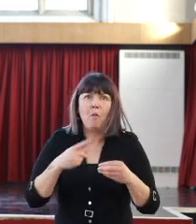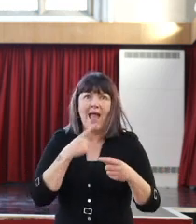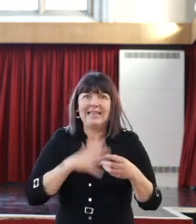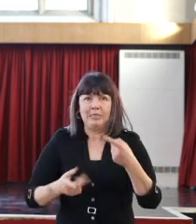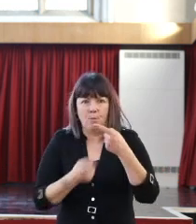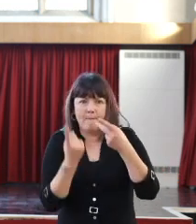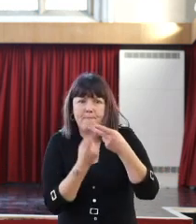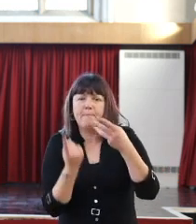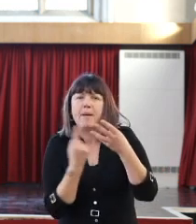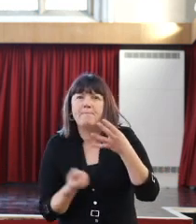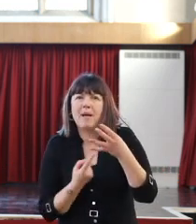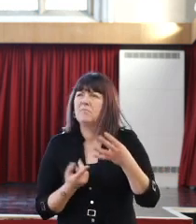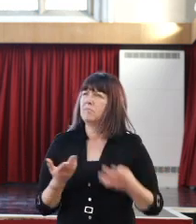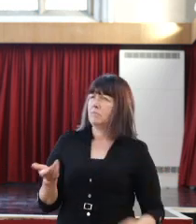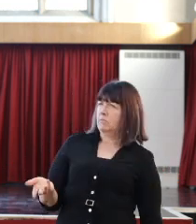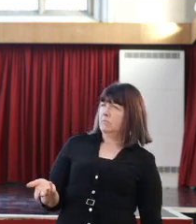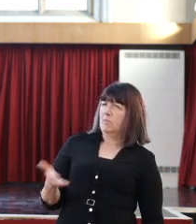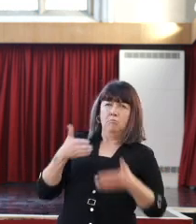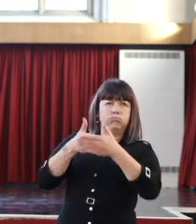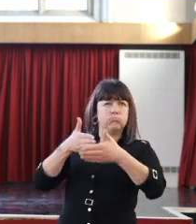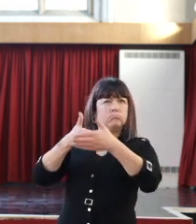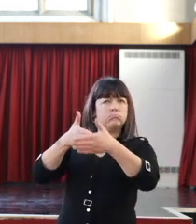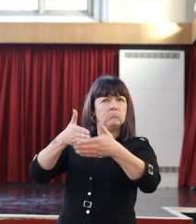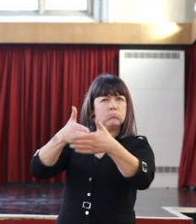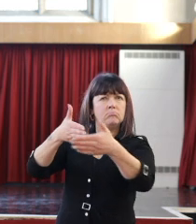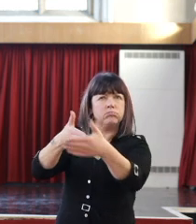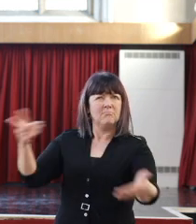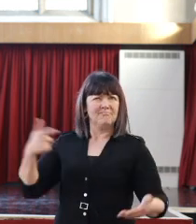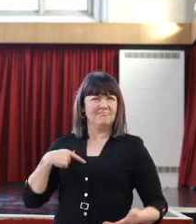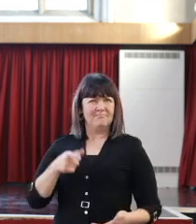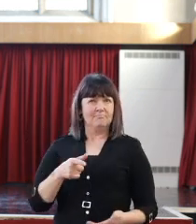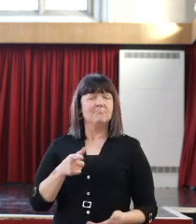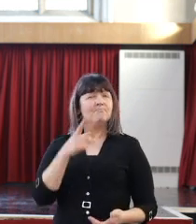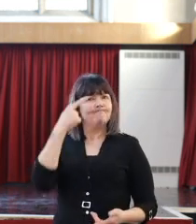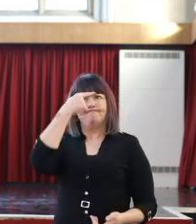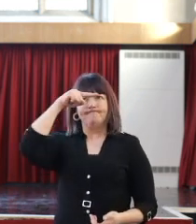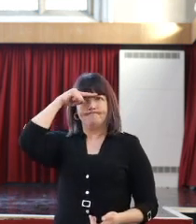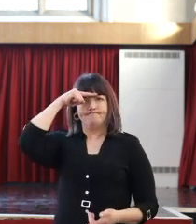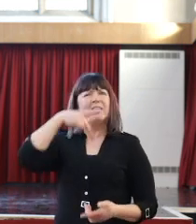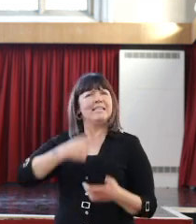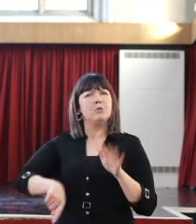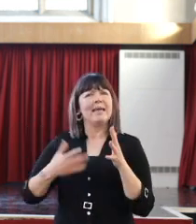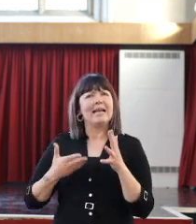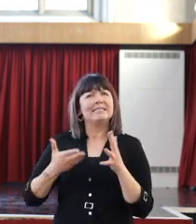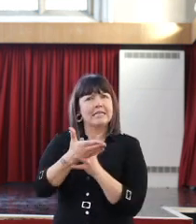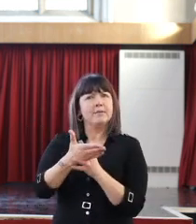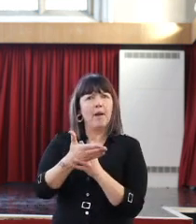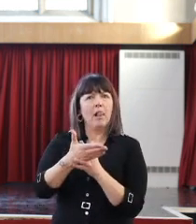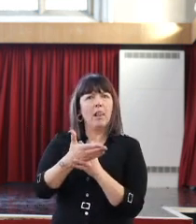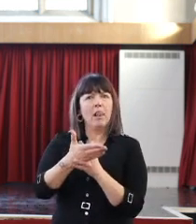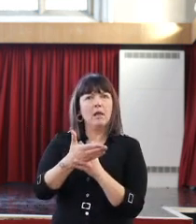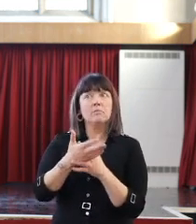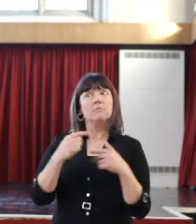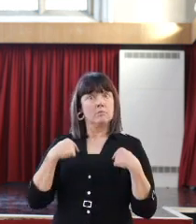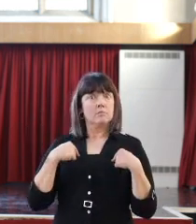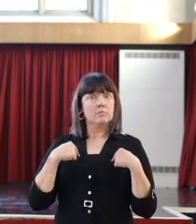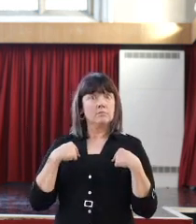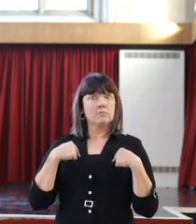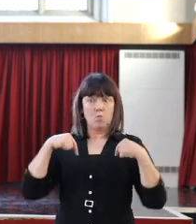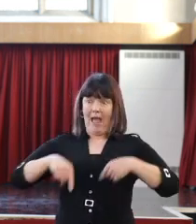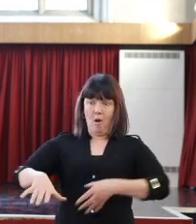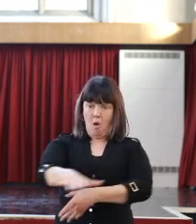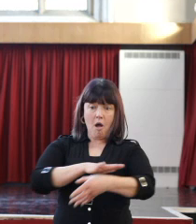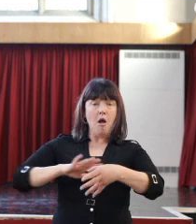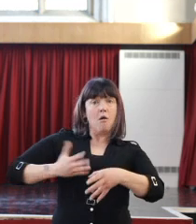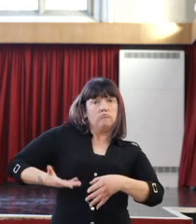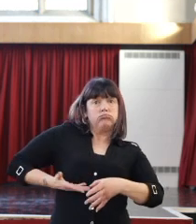voices who could have shared something really special with them if it wasn't more accessible. So we've changed the video industry with our positive presence